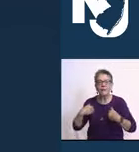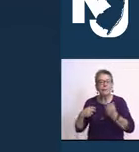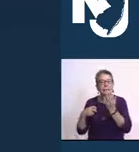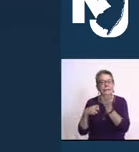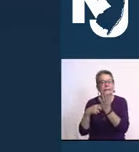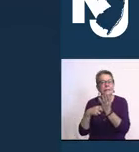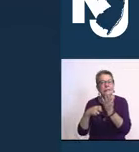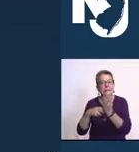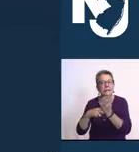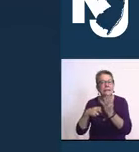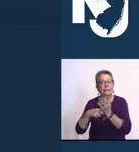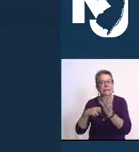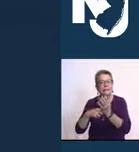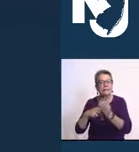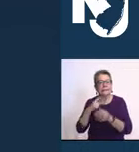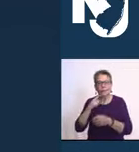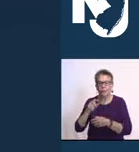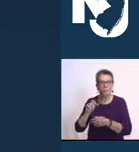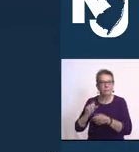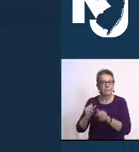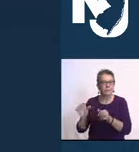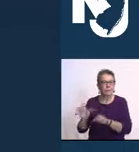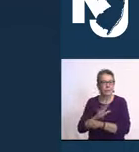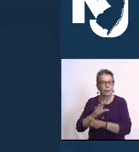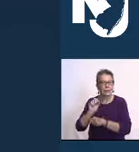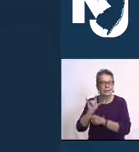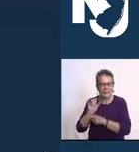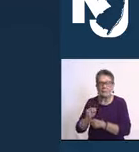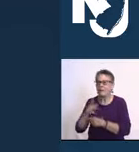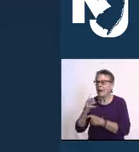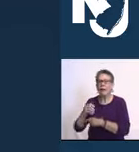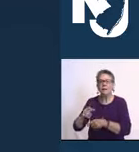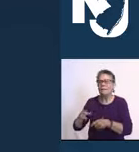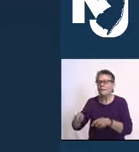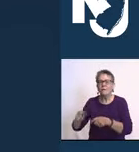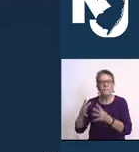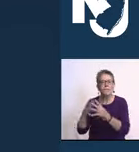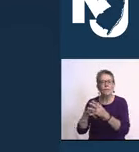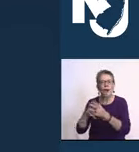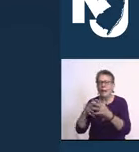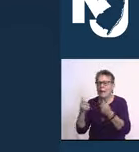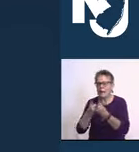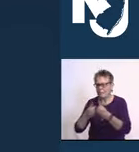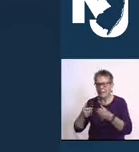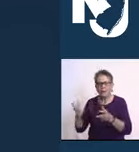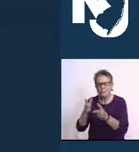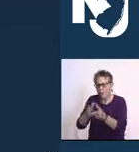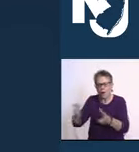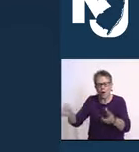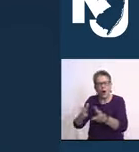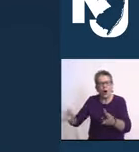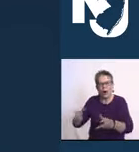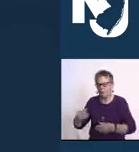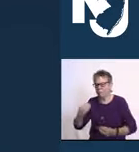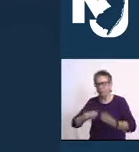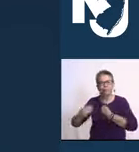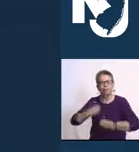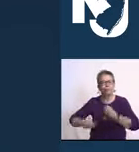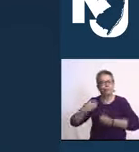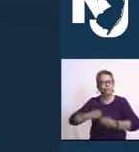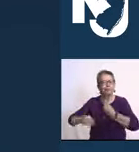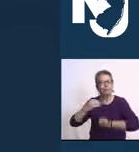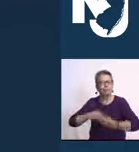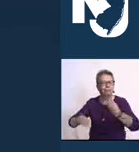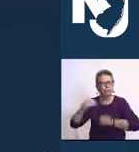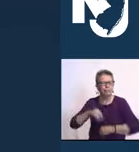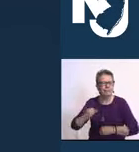gather each game day in the parking lots at MetLife Stadium, and before that, the old Giants Stadium. And to the former, his memory is